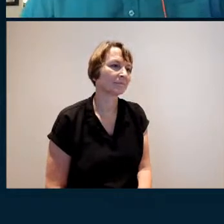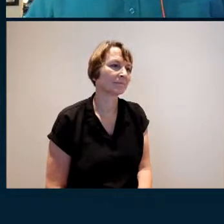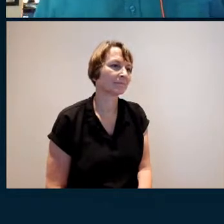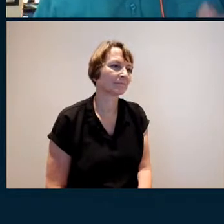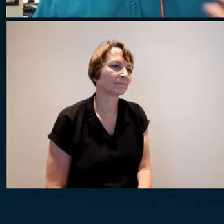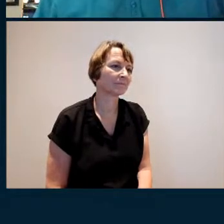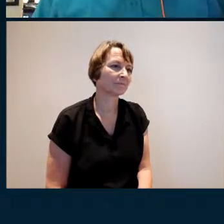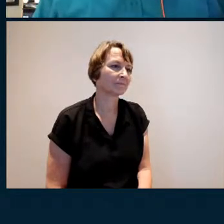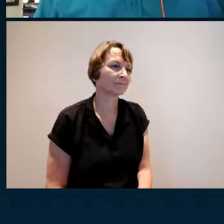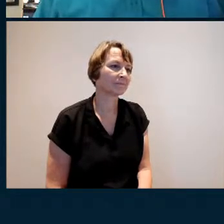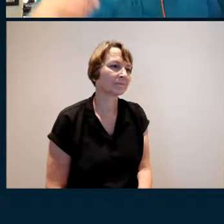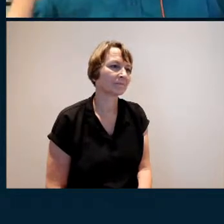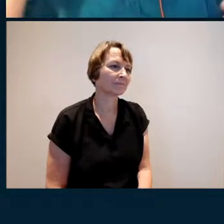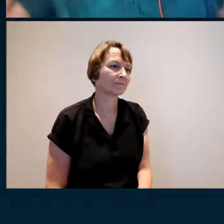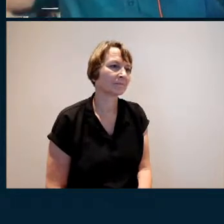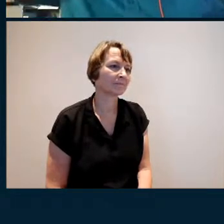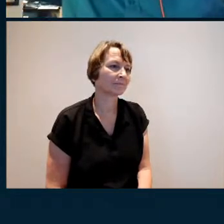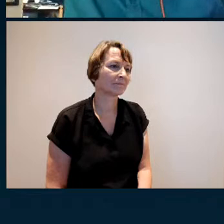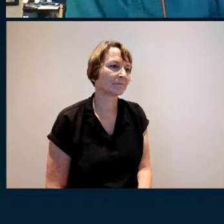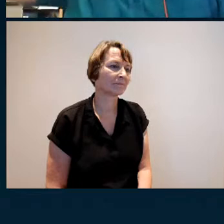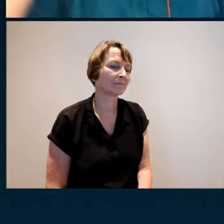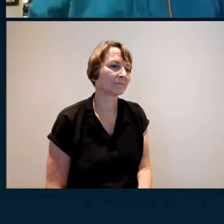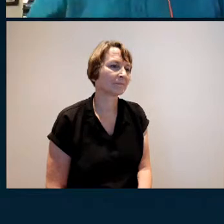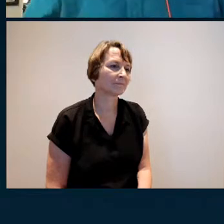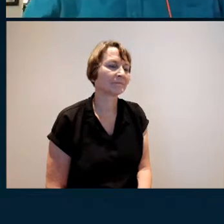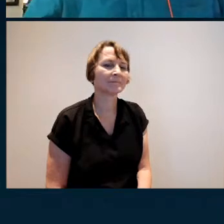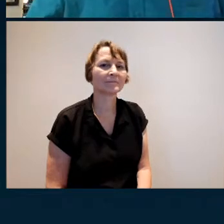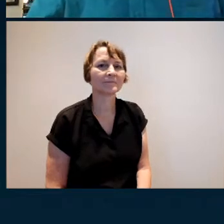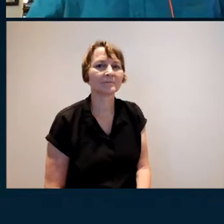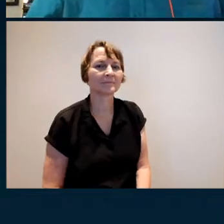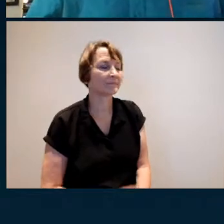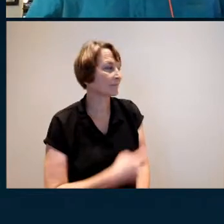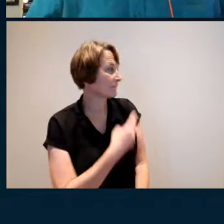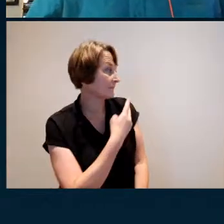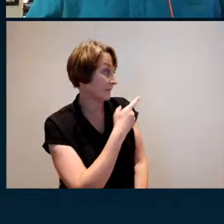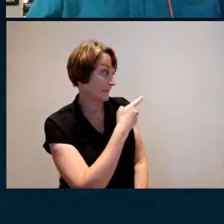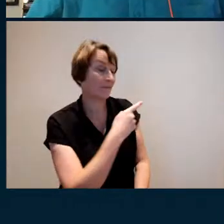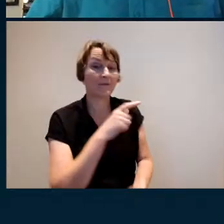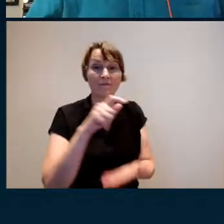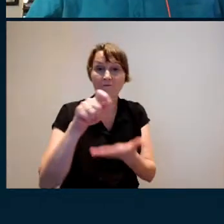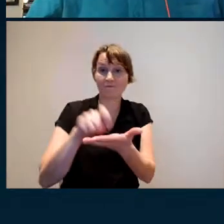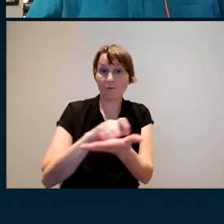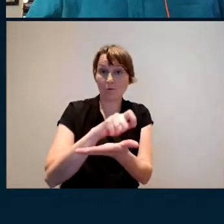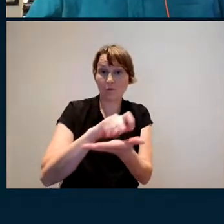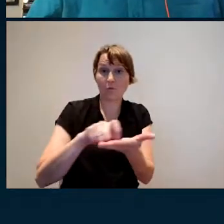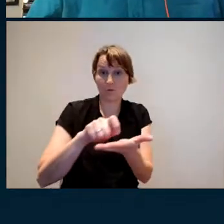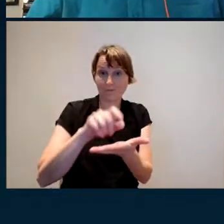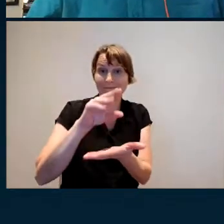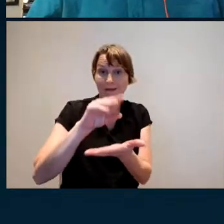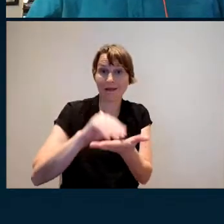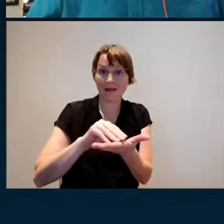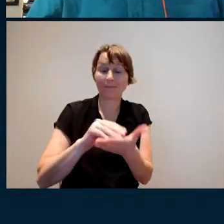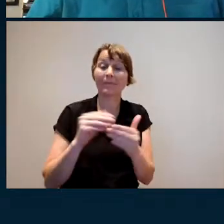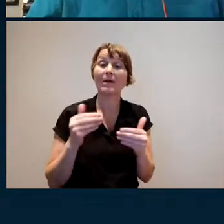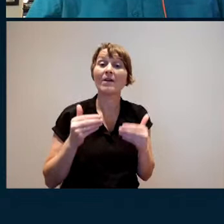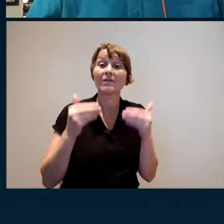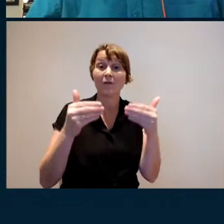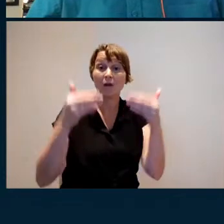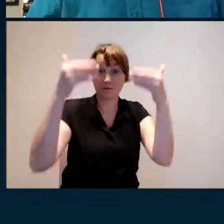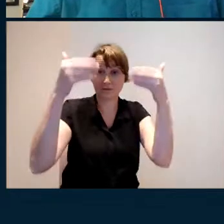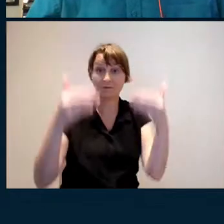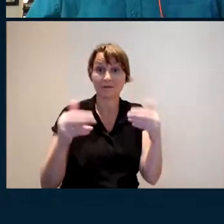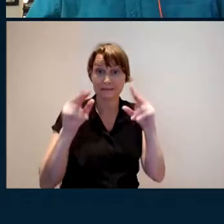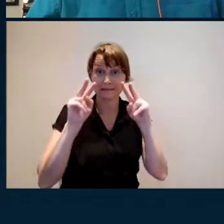cool. So we'll take a look at this, and here's my voting application. And this has a front end. It's got, my front end